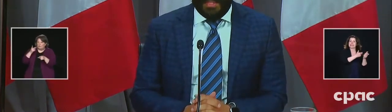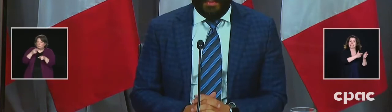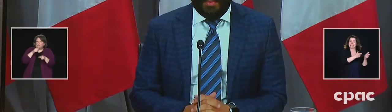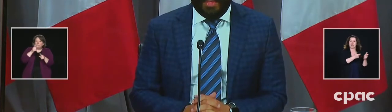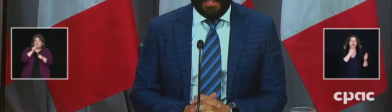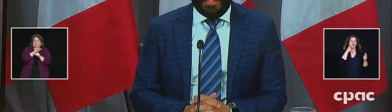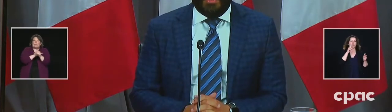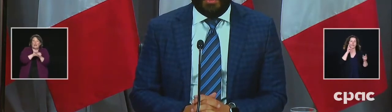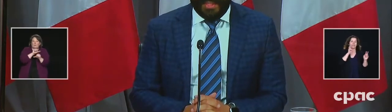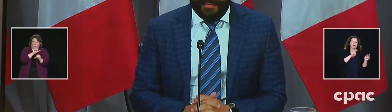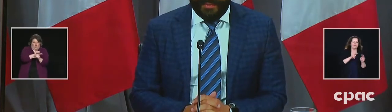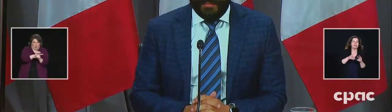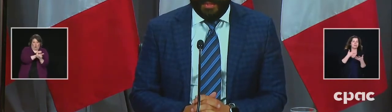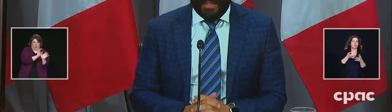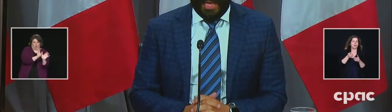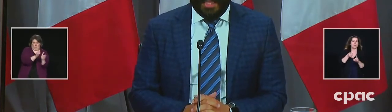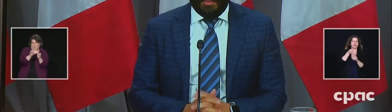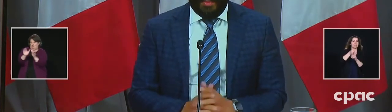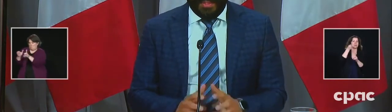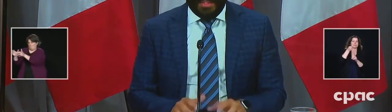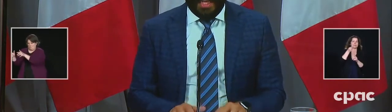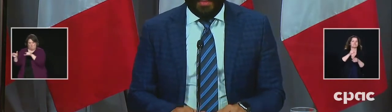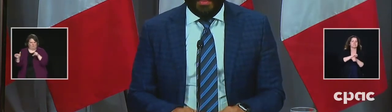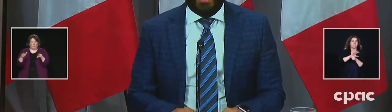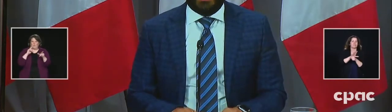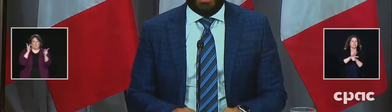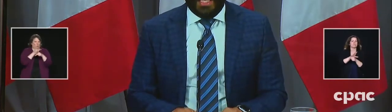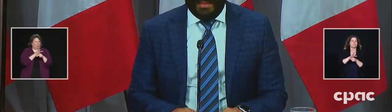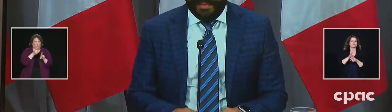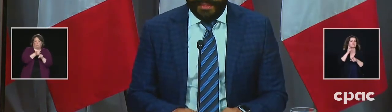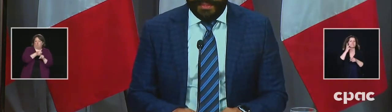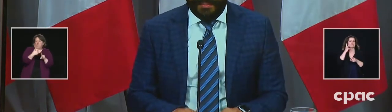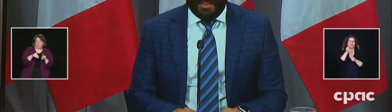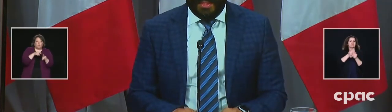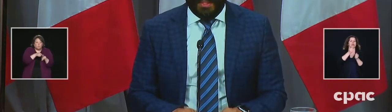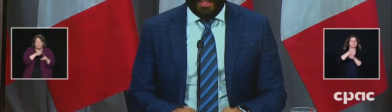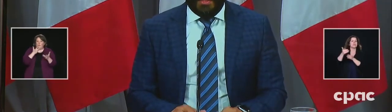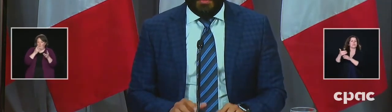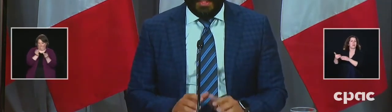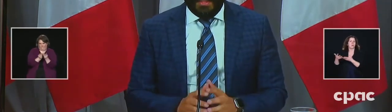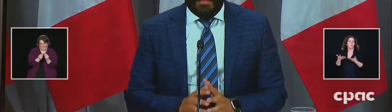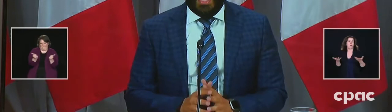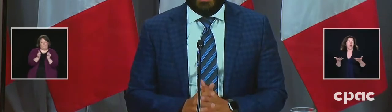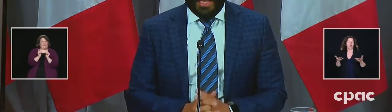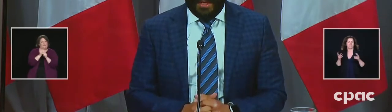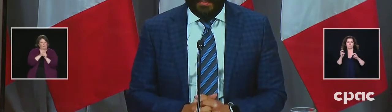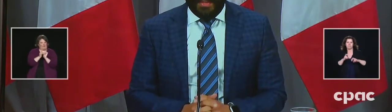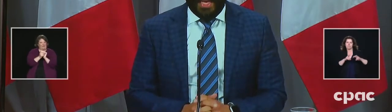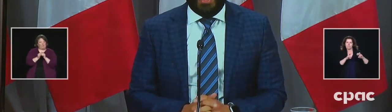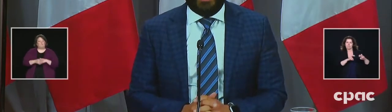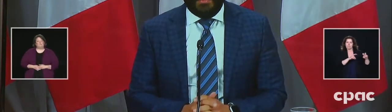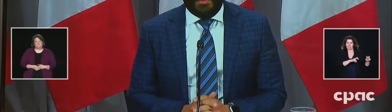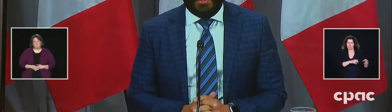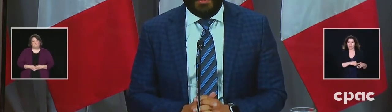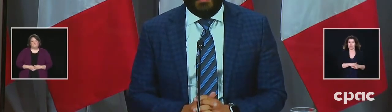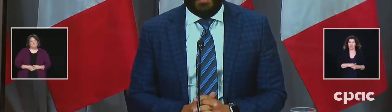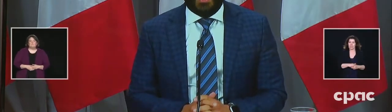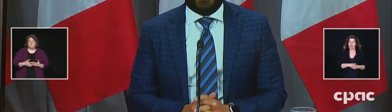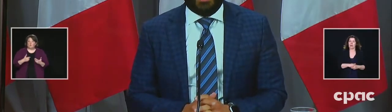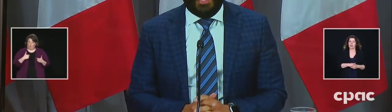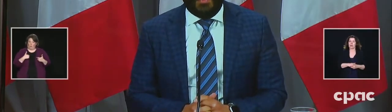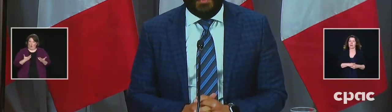confidence that we will continue to deliver as we work together with Canadian business community to meet the demands now and into the